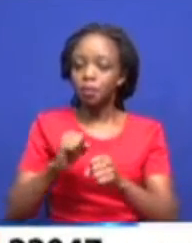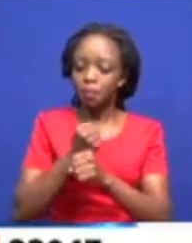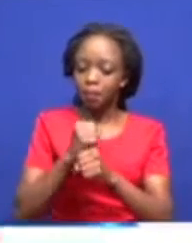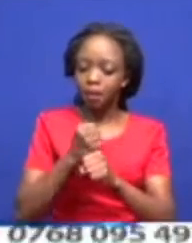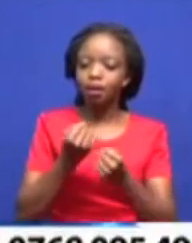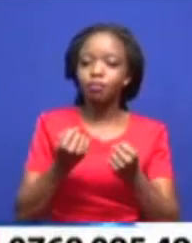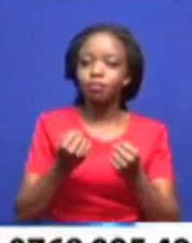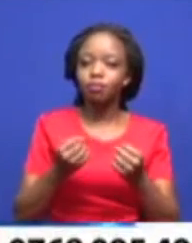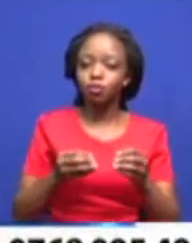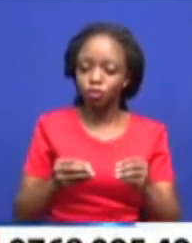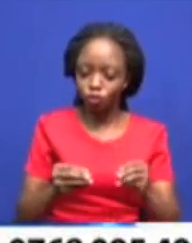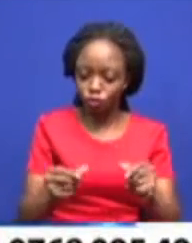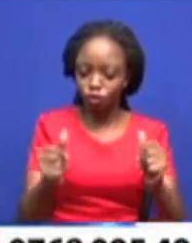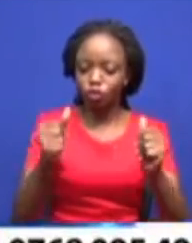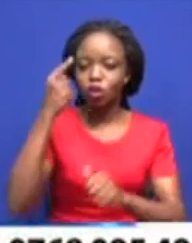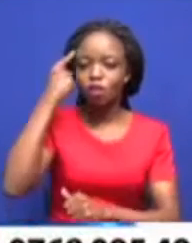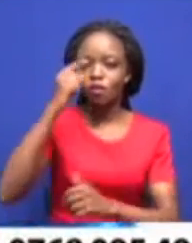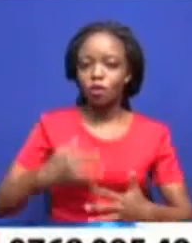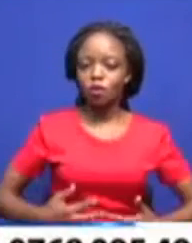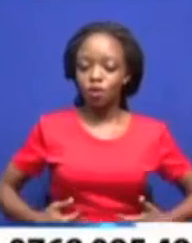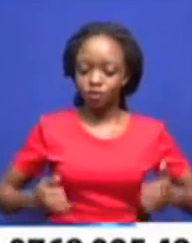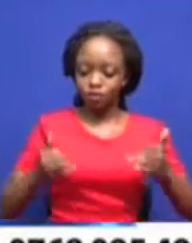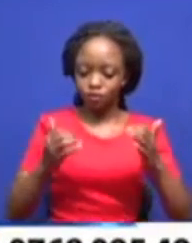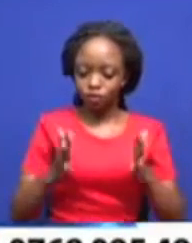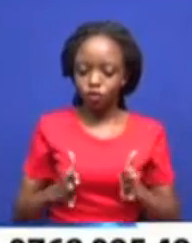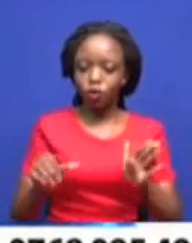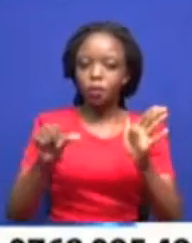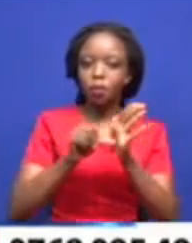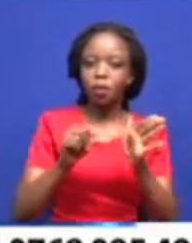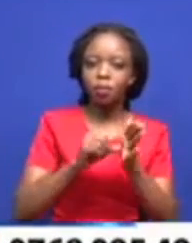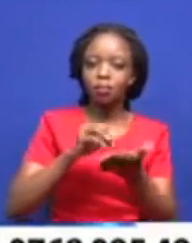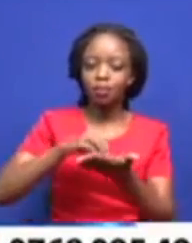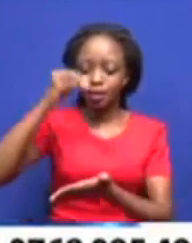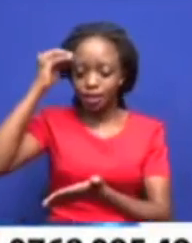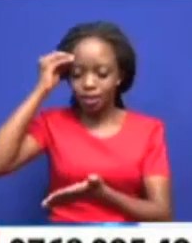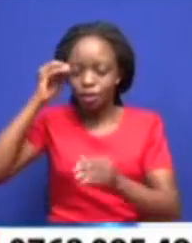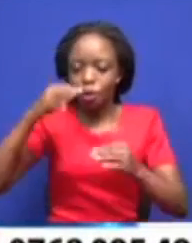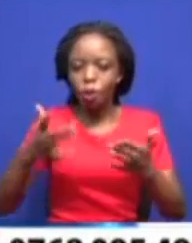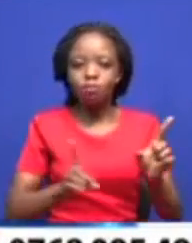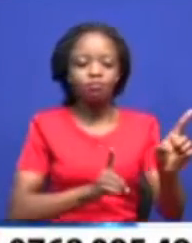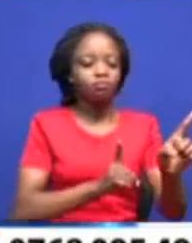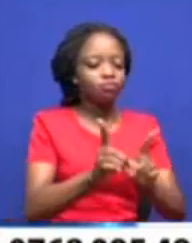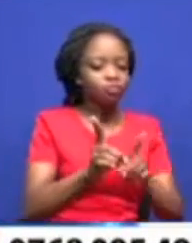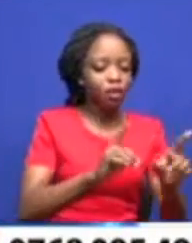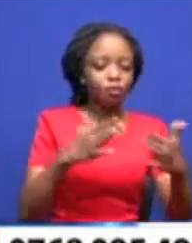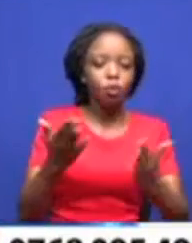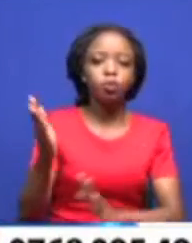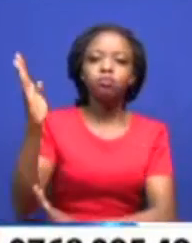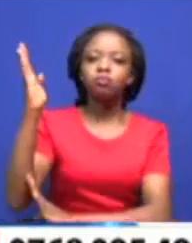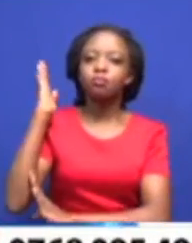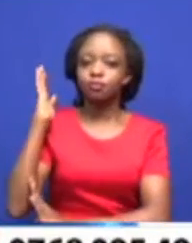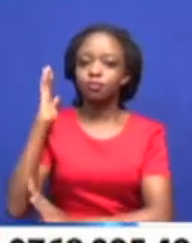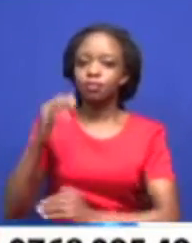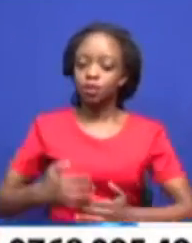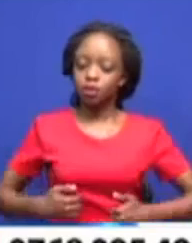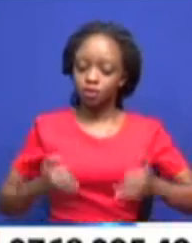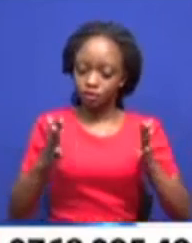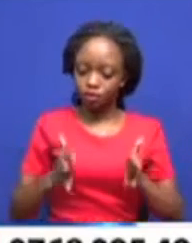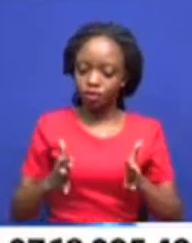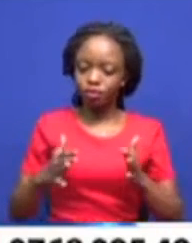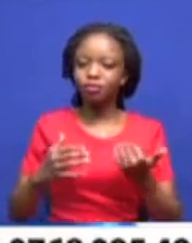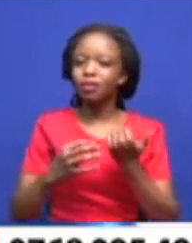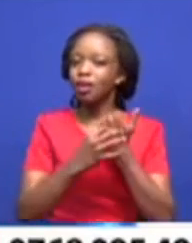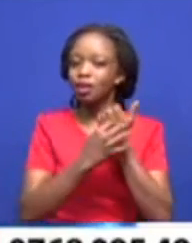durable solutions for the refugee crisis. You know, whether it's education, whether it's a movement, whether it's a security, the refugees are the most vulnerable